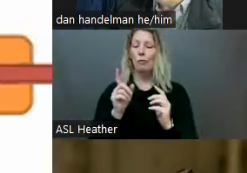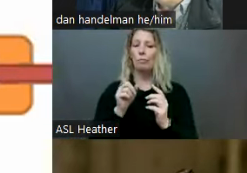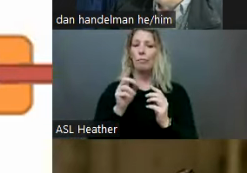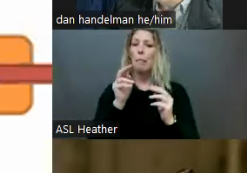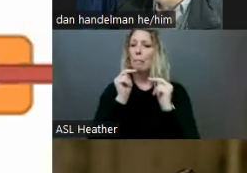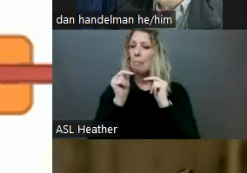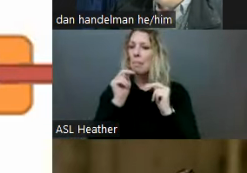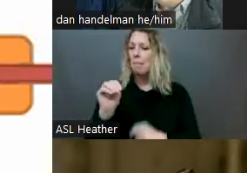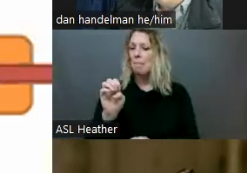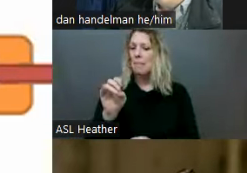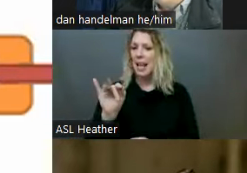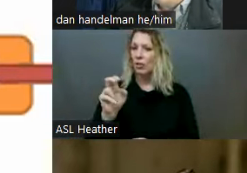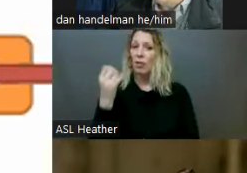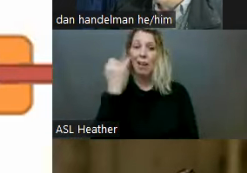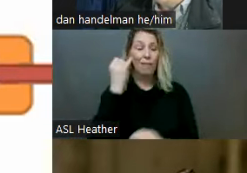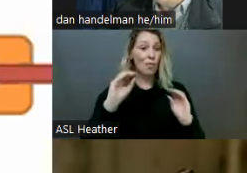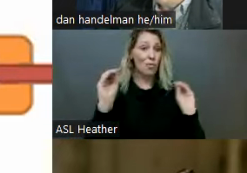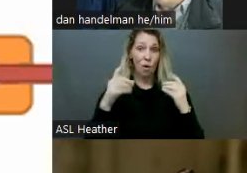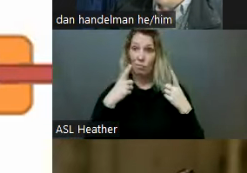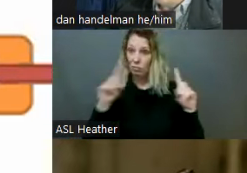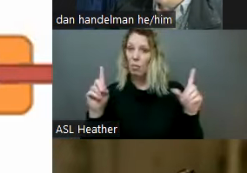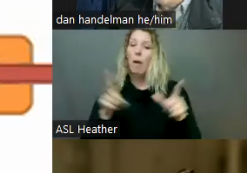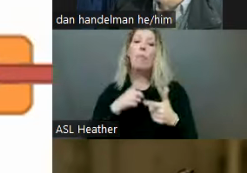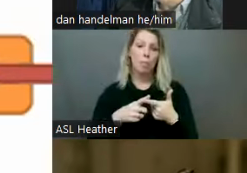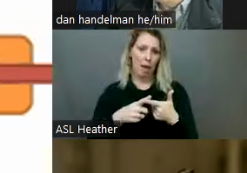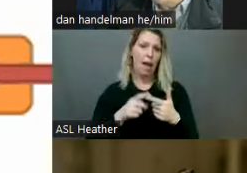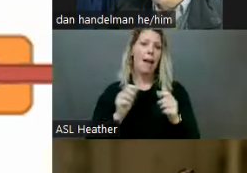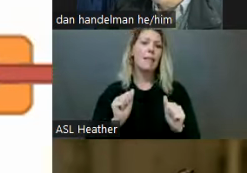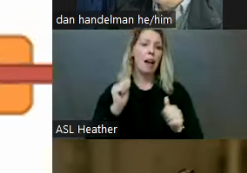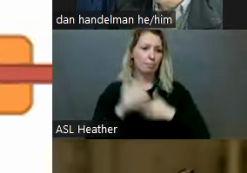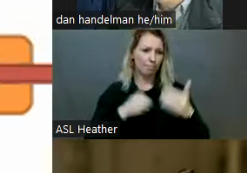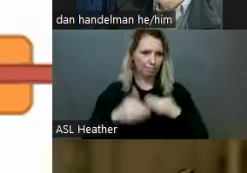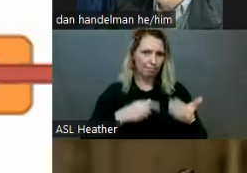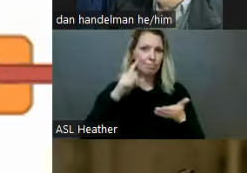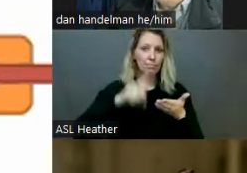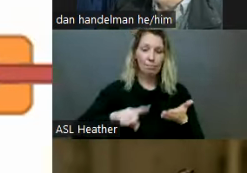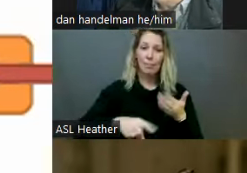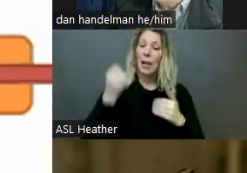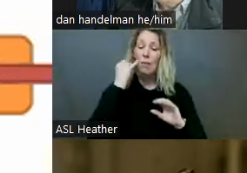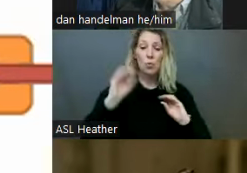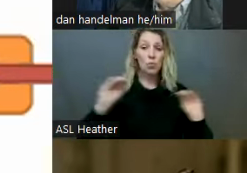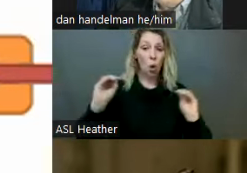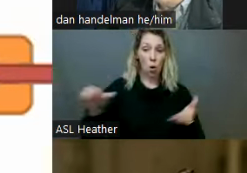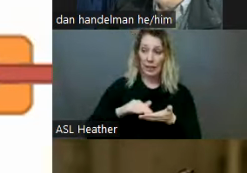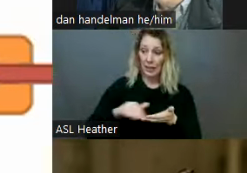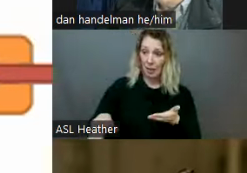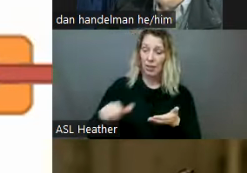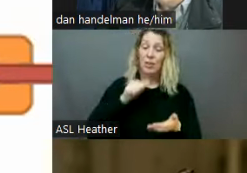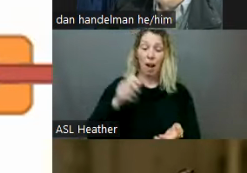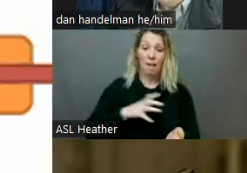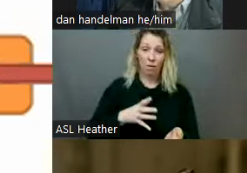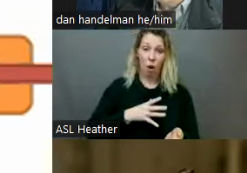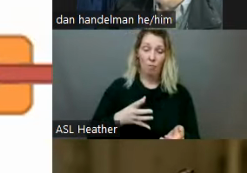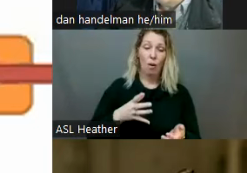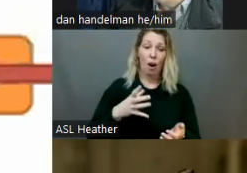and the mediation doesn't succeed, the case will still go to investigation. And if there's no dismissal, informal investigation, or mediation, the case